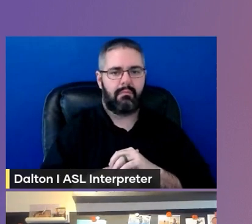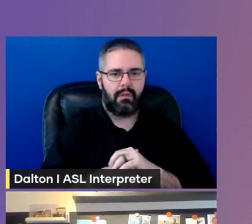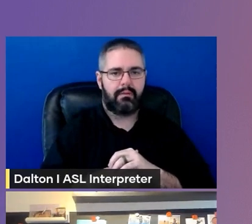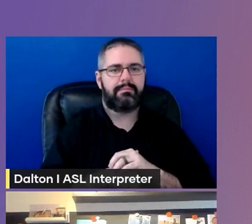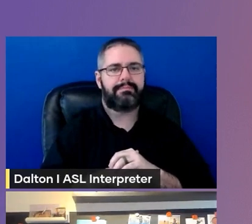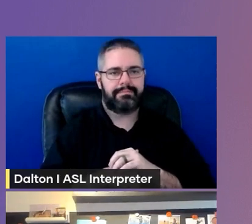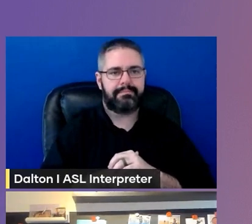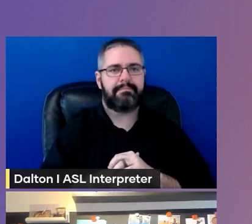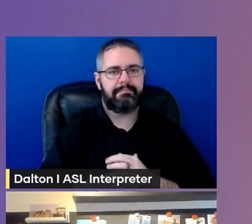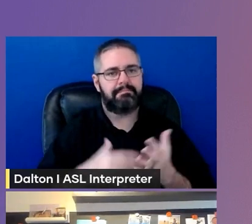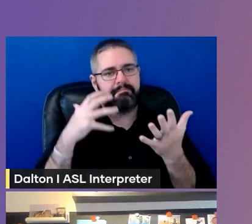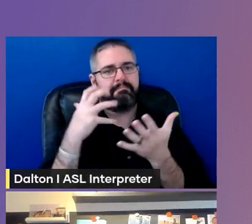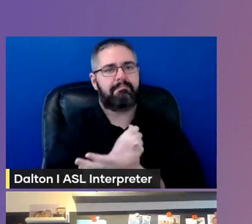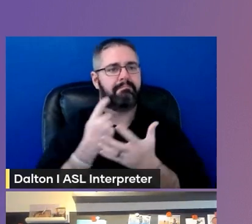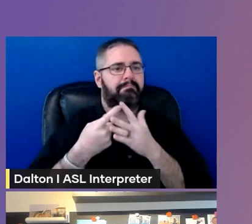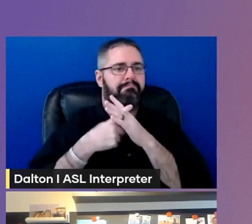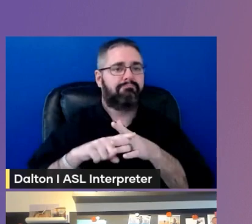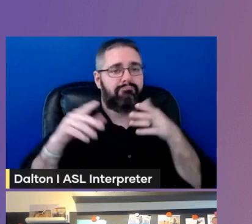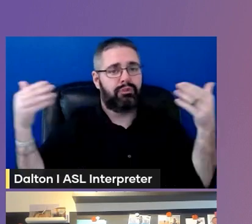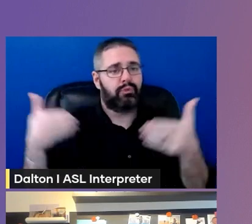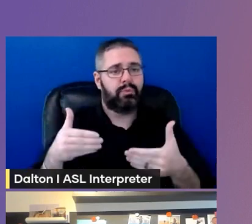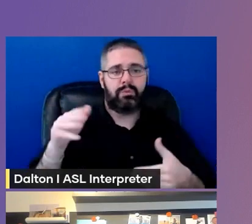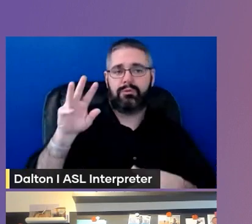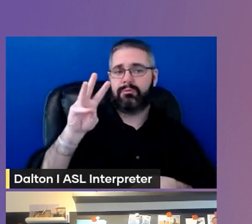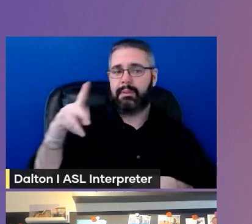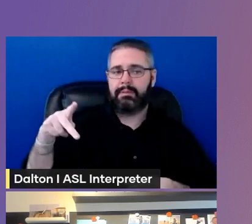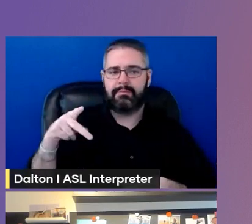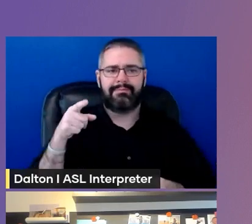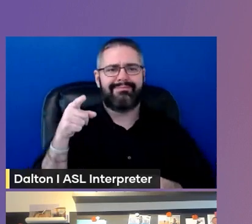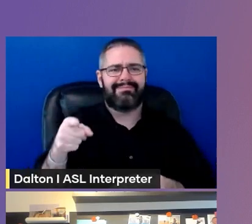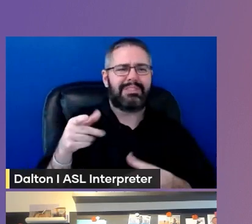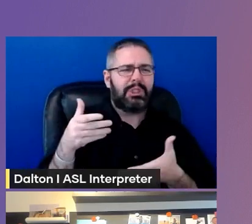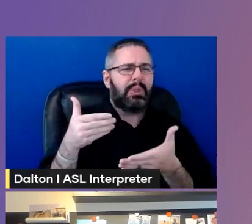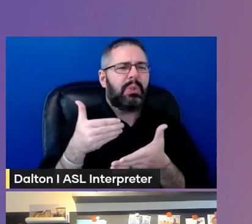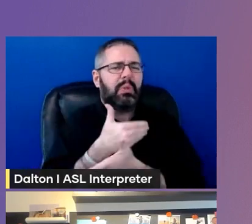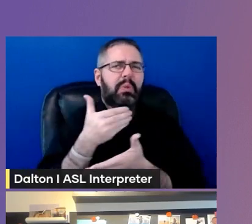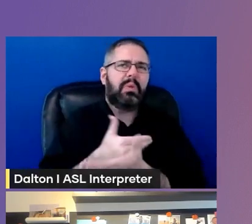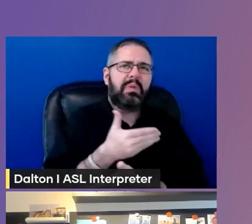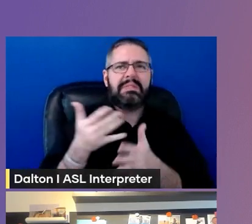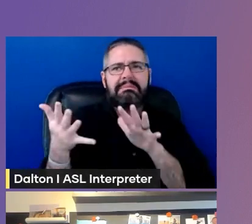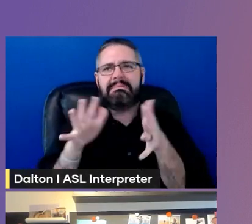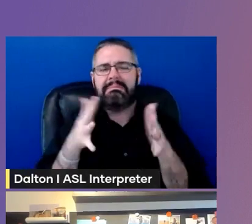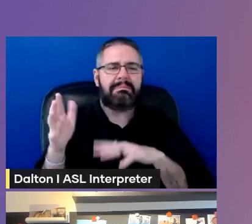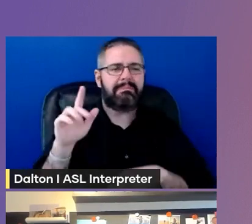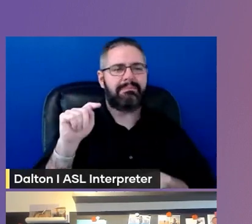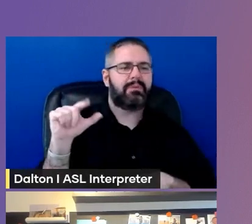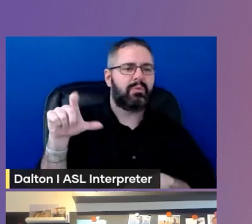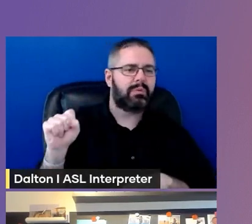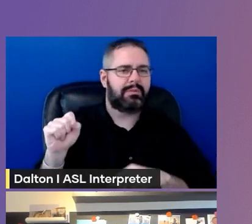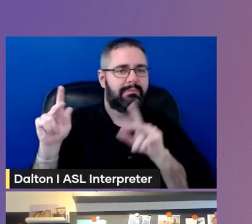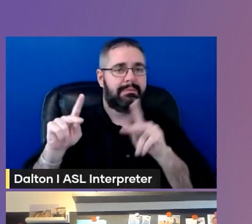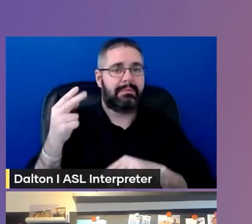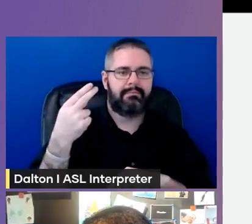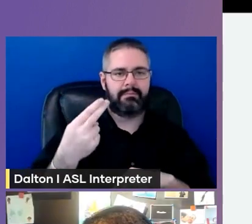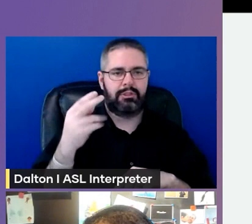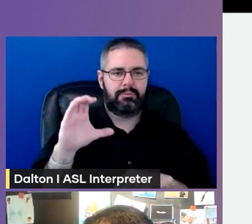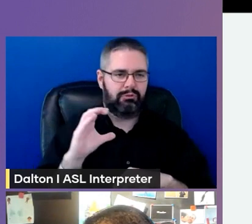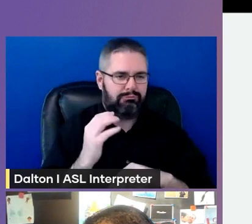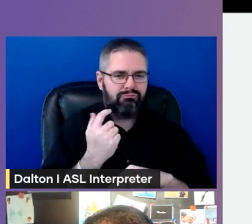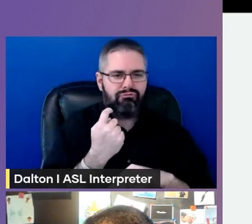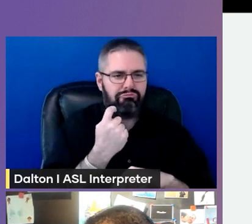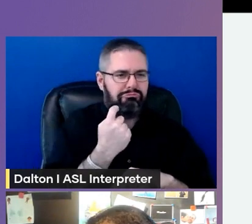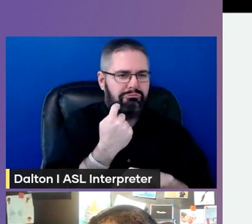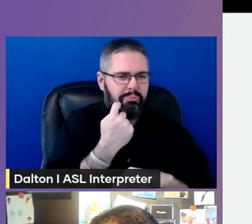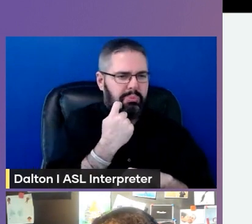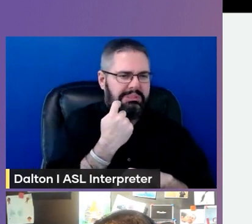Let's start introducing Waypoint. Waypoint is one of the newish tools that the lovely people at HashiCorp came out with.